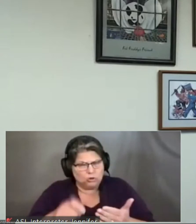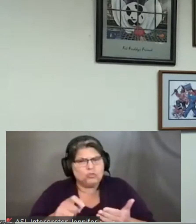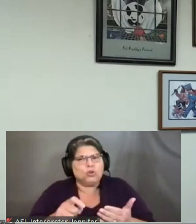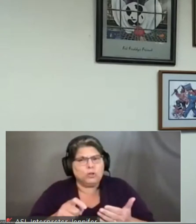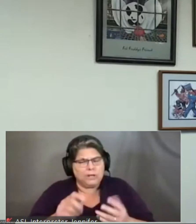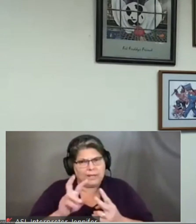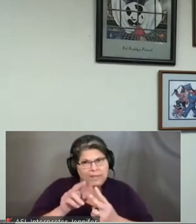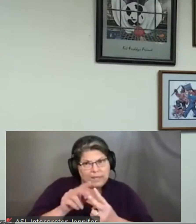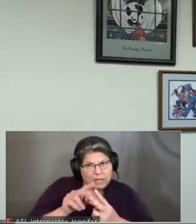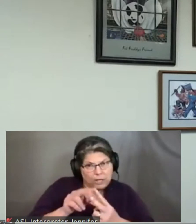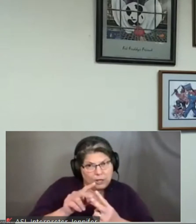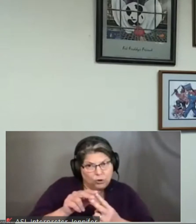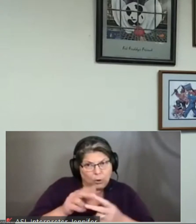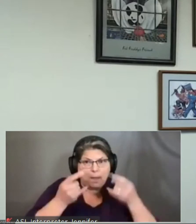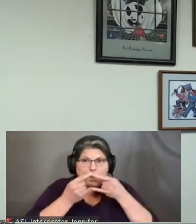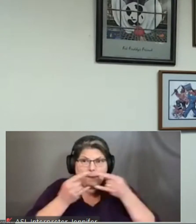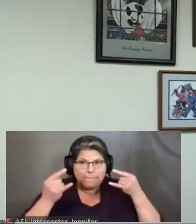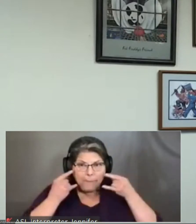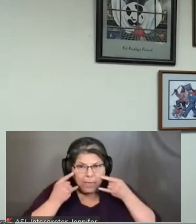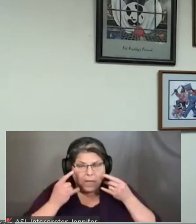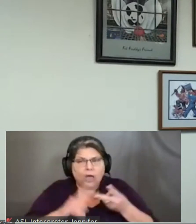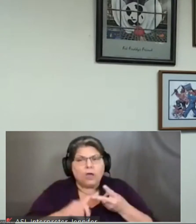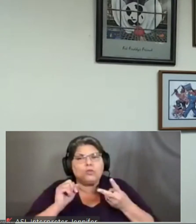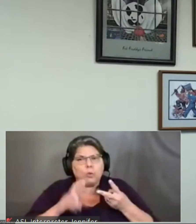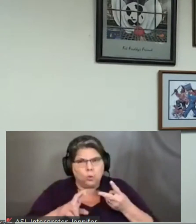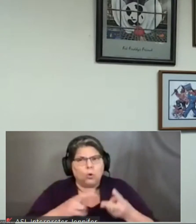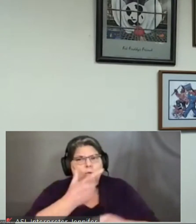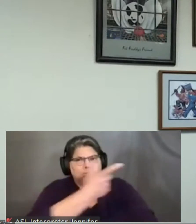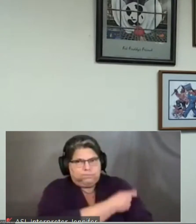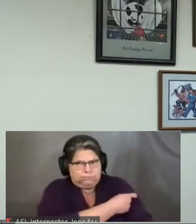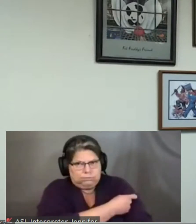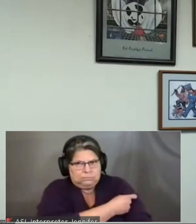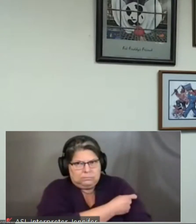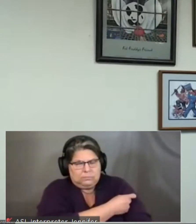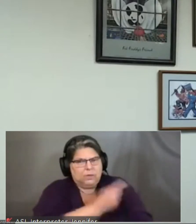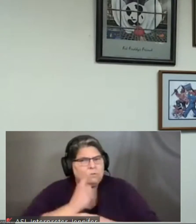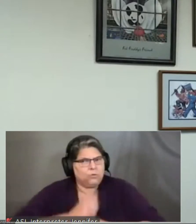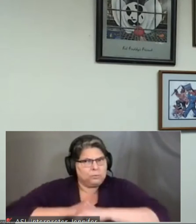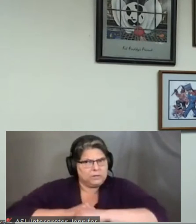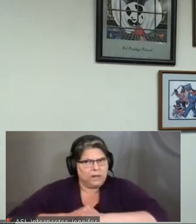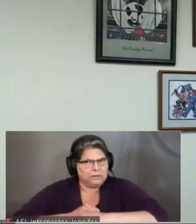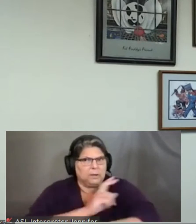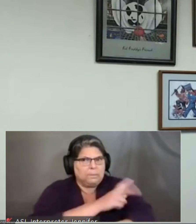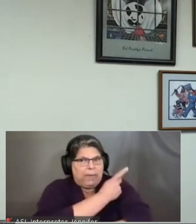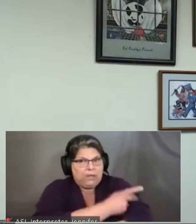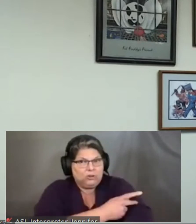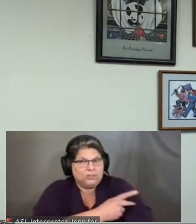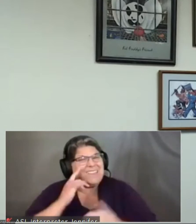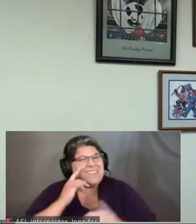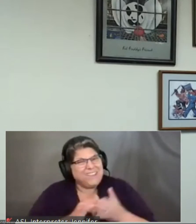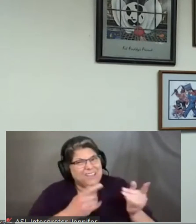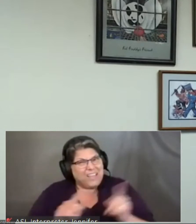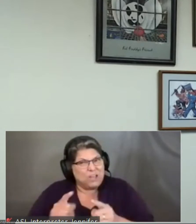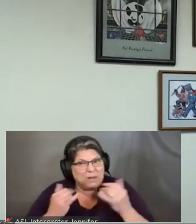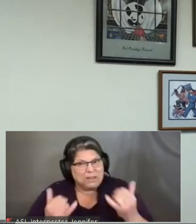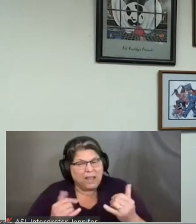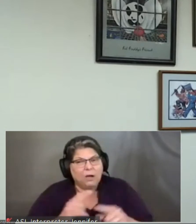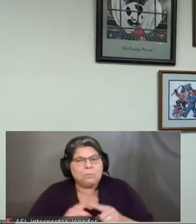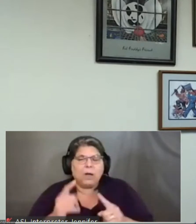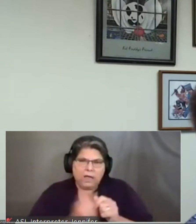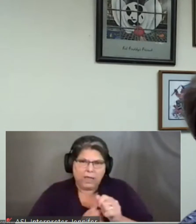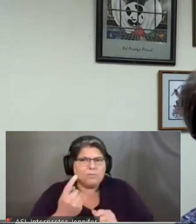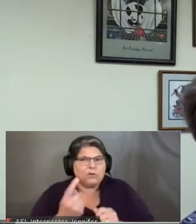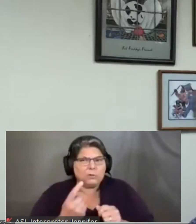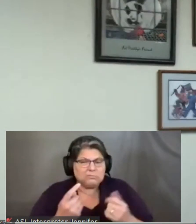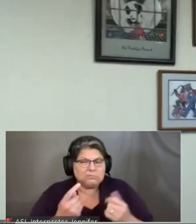mask to protect their very vulnerable patients. And I think that that's what's happening at this point, but everybody is vaccinated. Everybody is